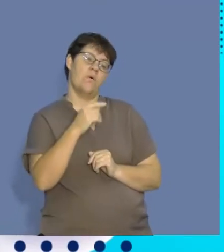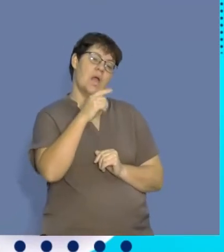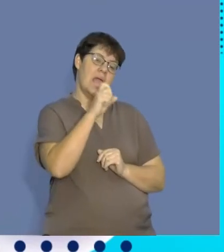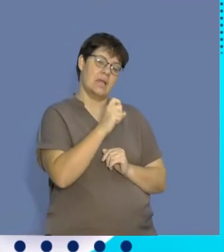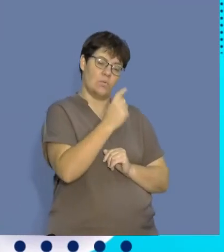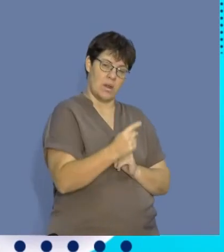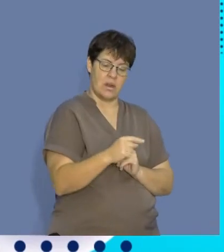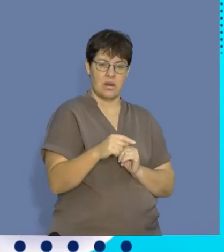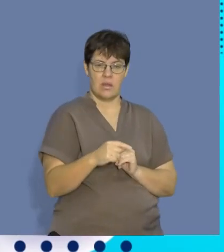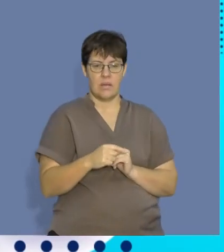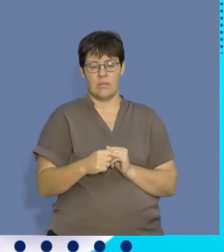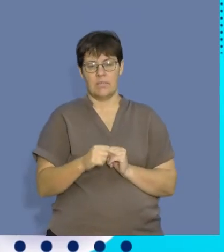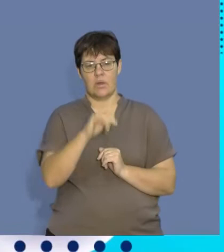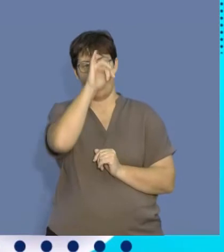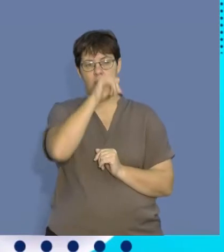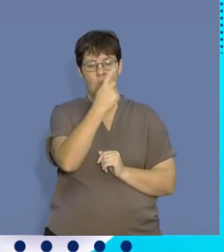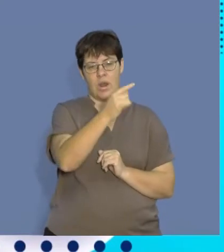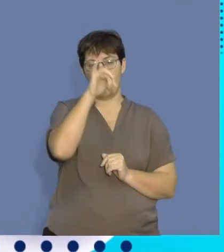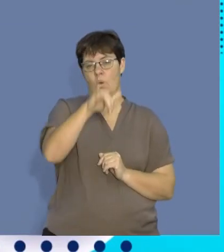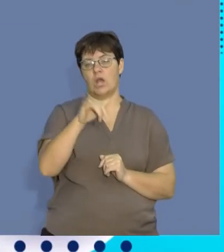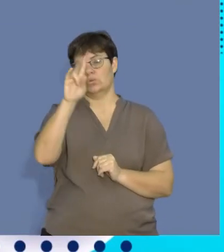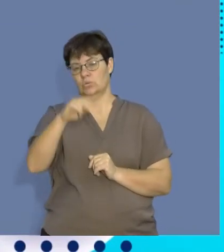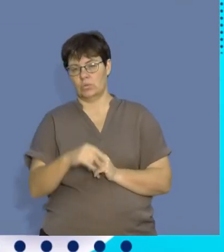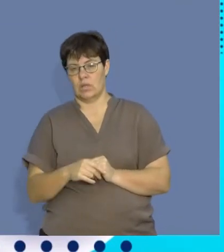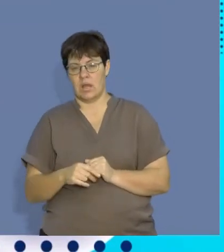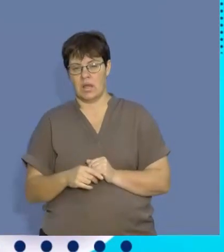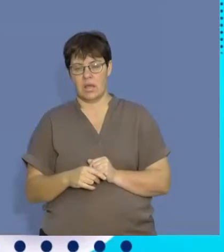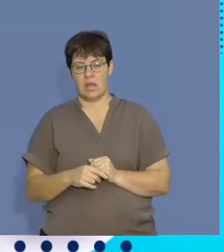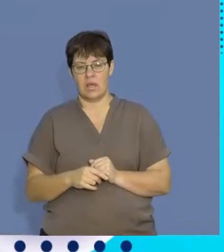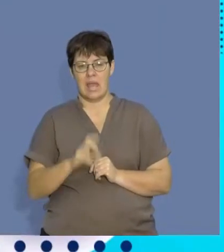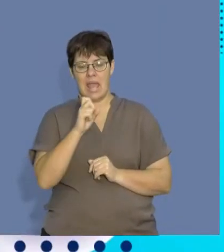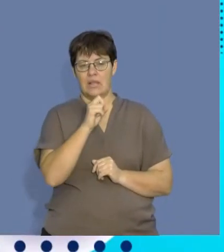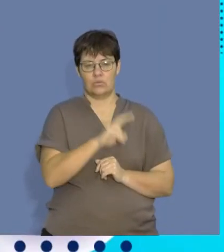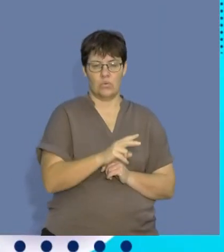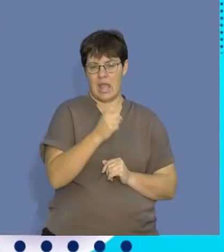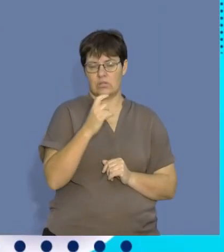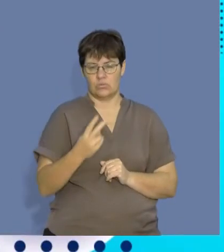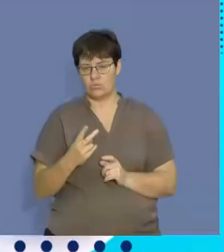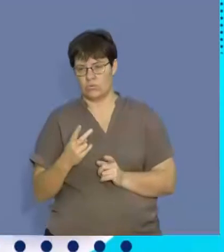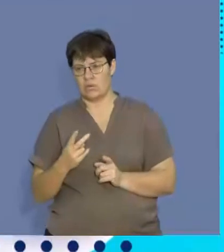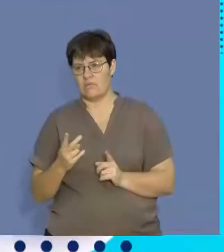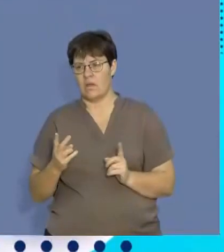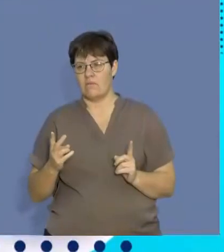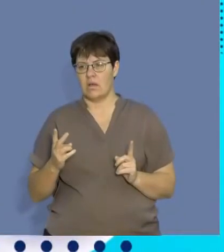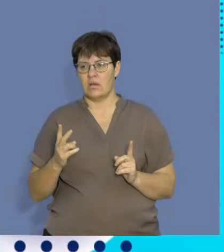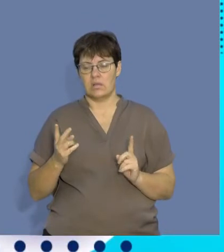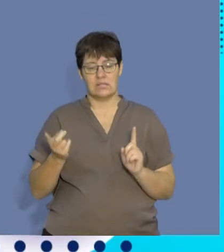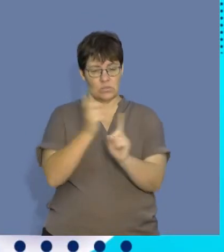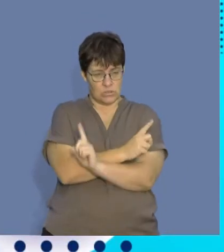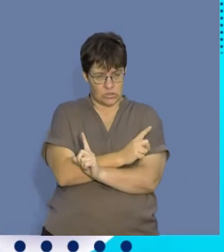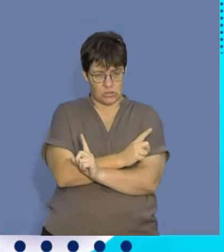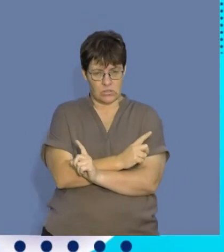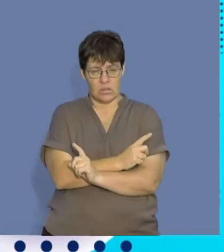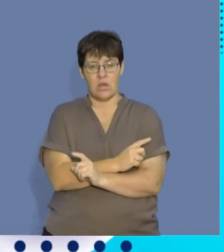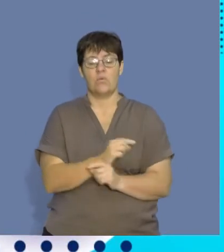x2. Not y1 and y2 at the top and then x2 and x1 at the bottom. No, if you switch them